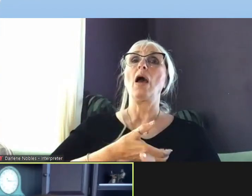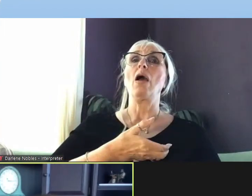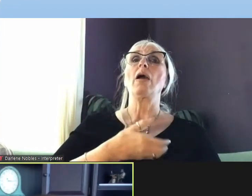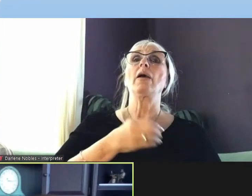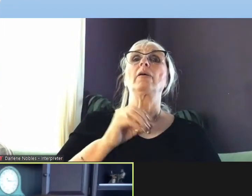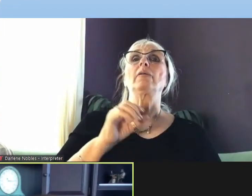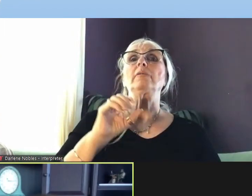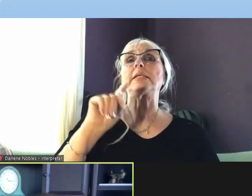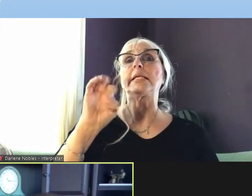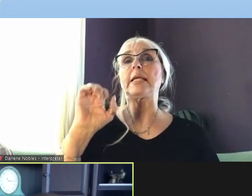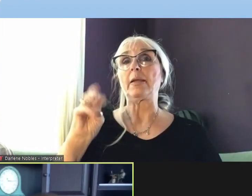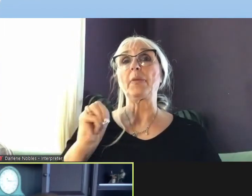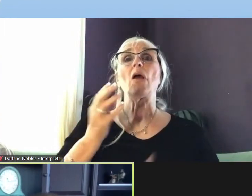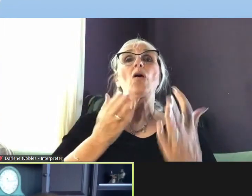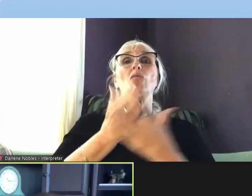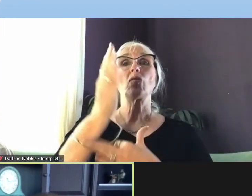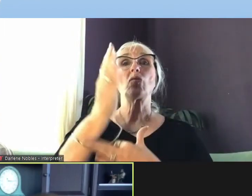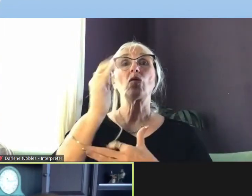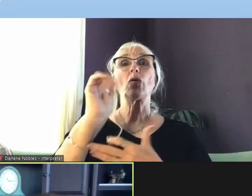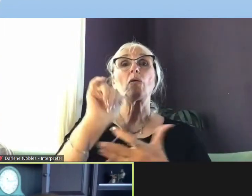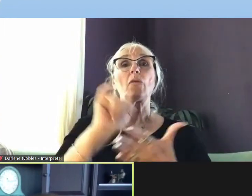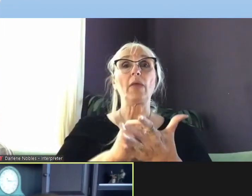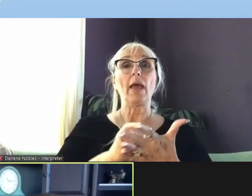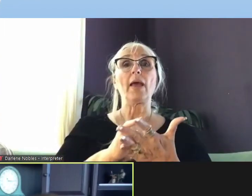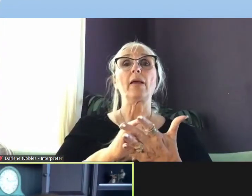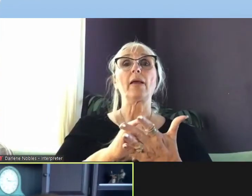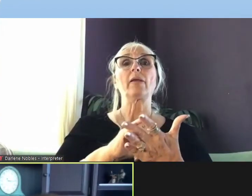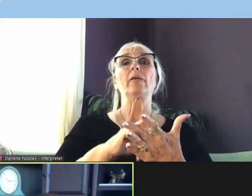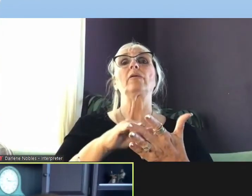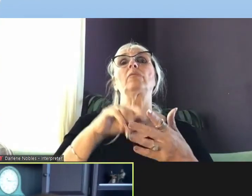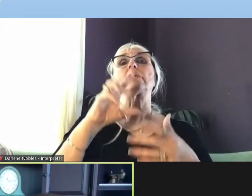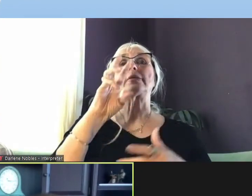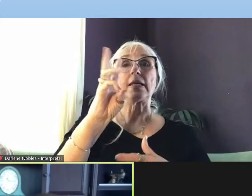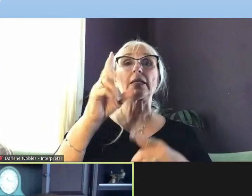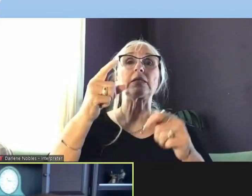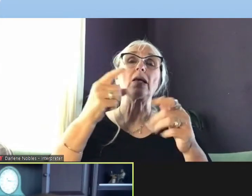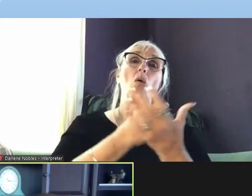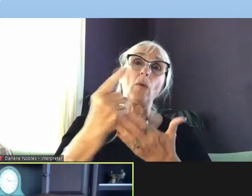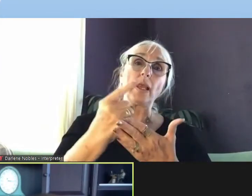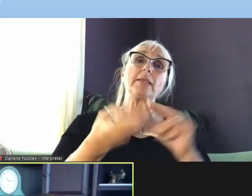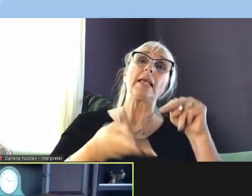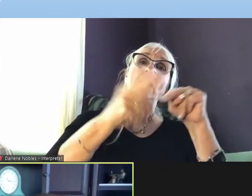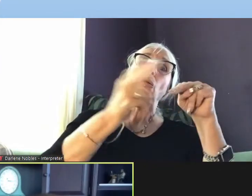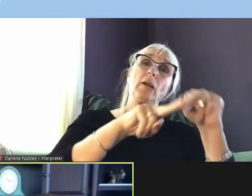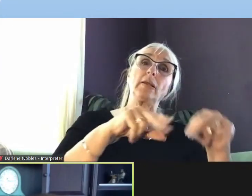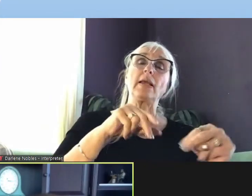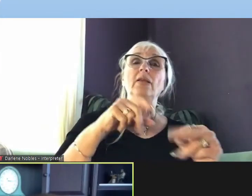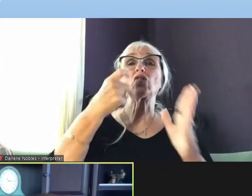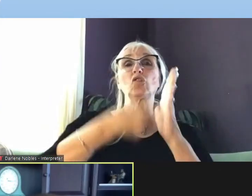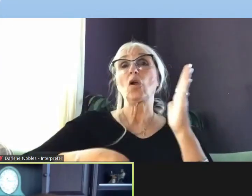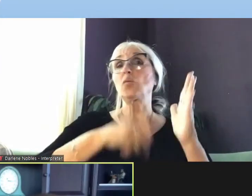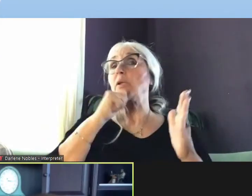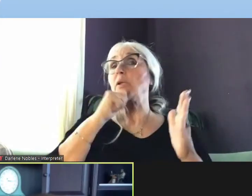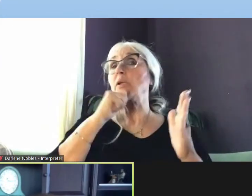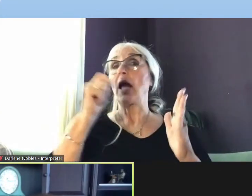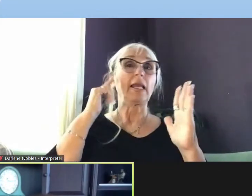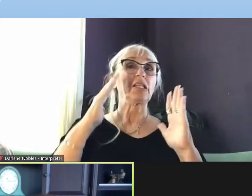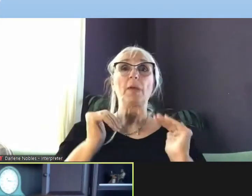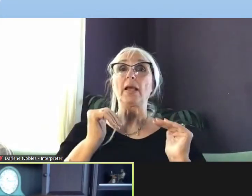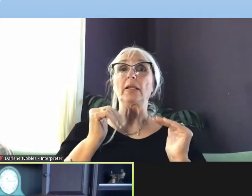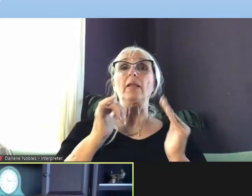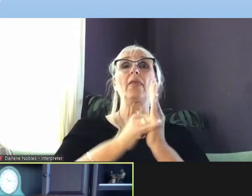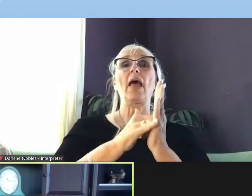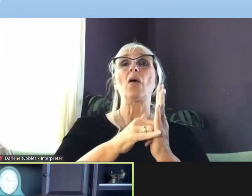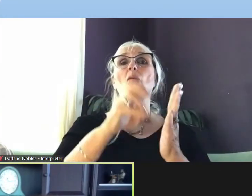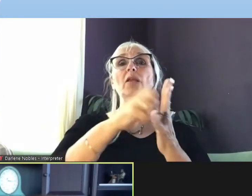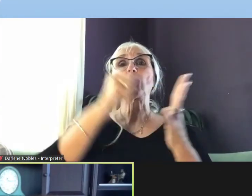this, it resulted in about 6 weeks of increased and unexpected charges. And we, at that point, removed our data from